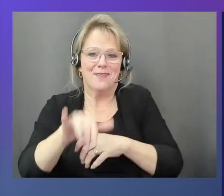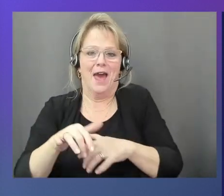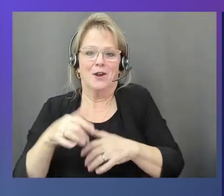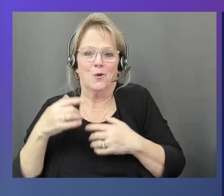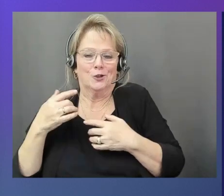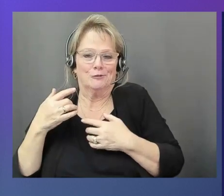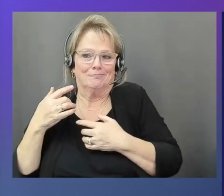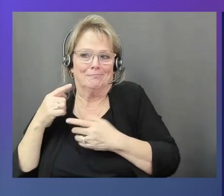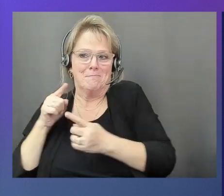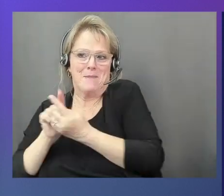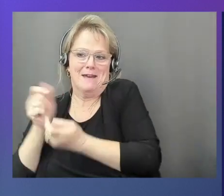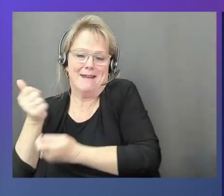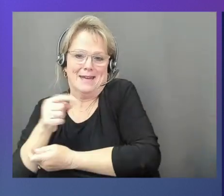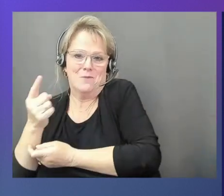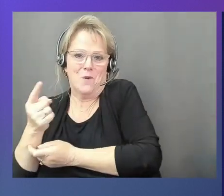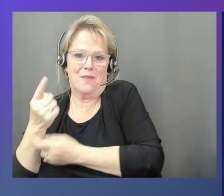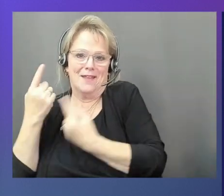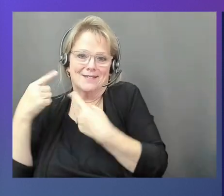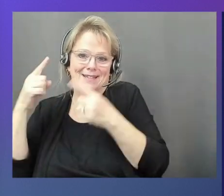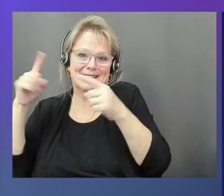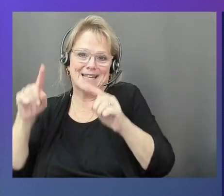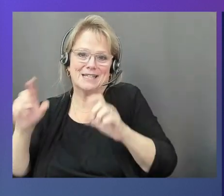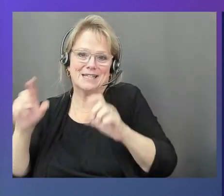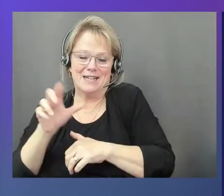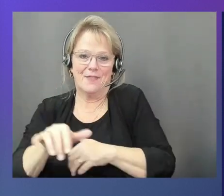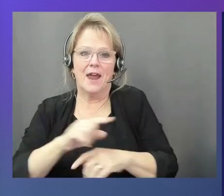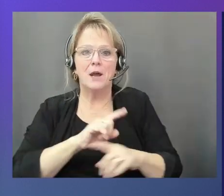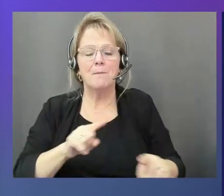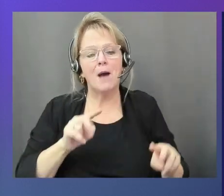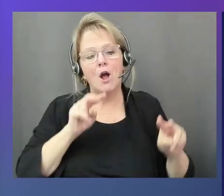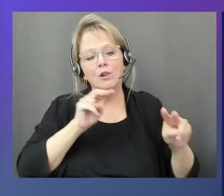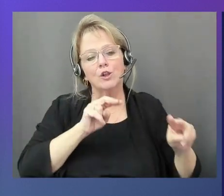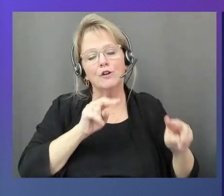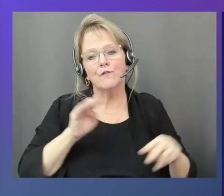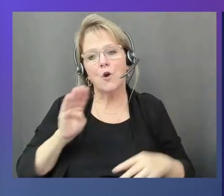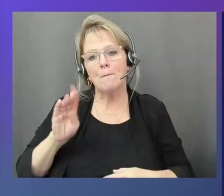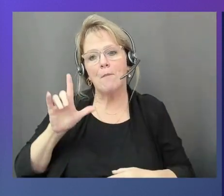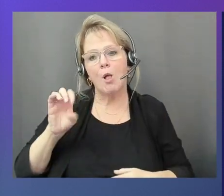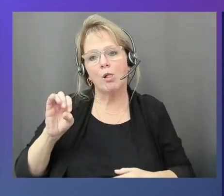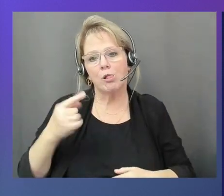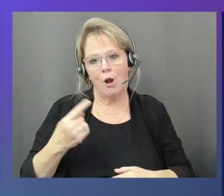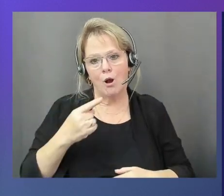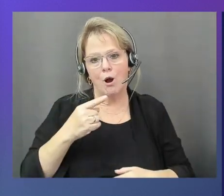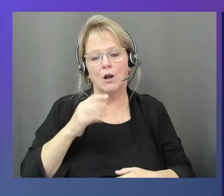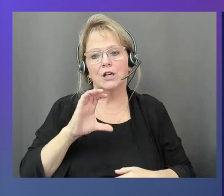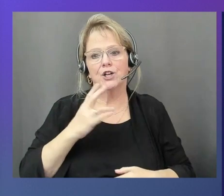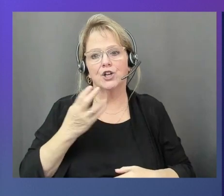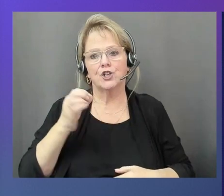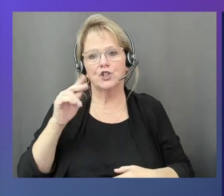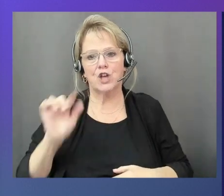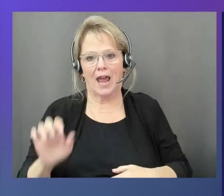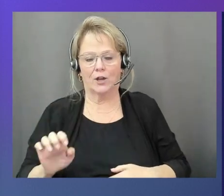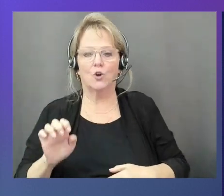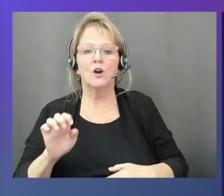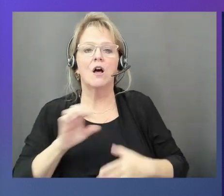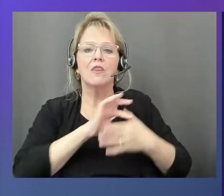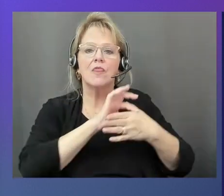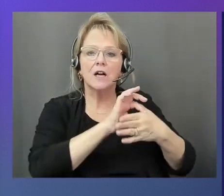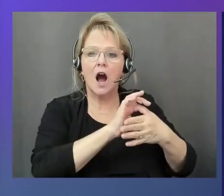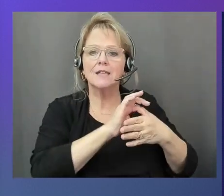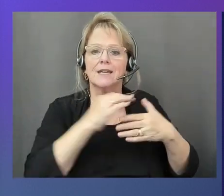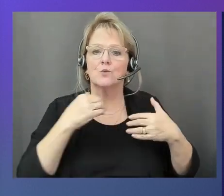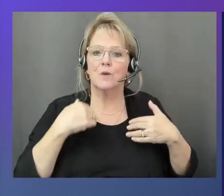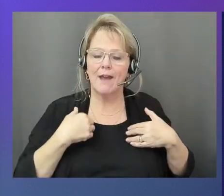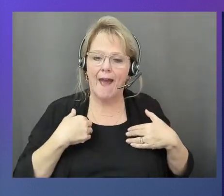is to look to our blog channels. Look for the content that we have that we've been publishing